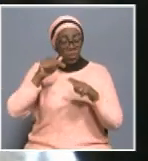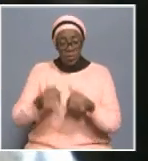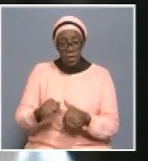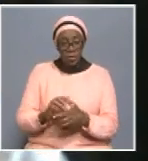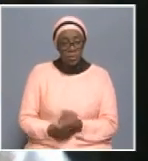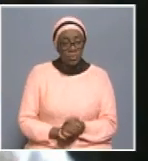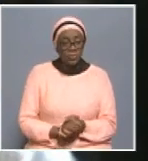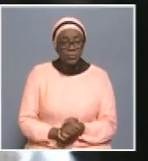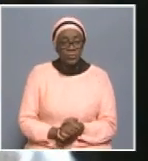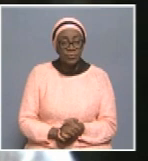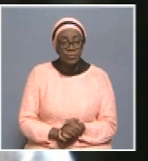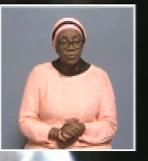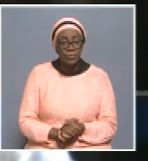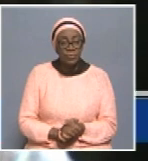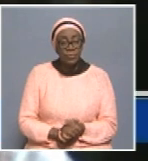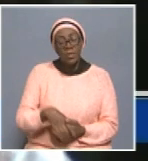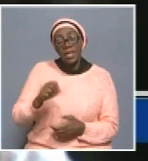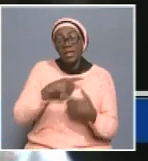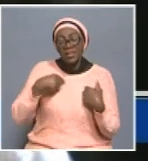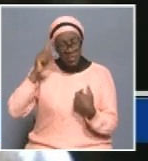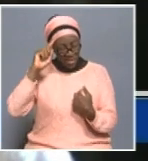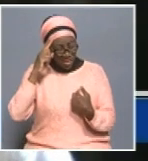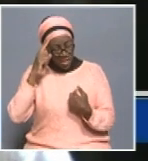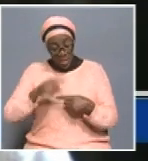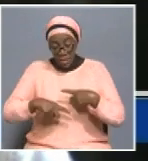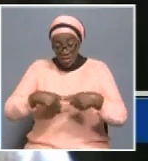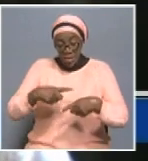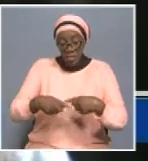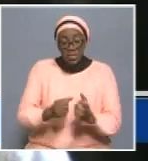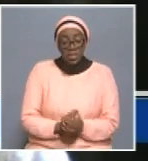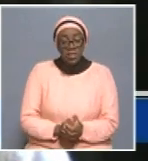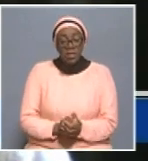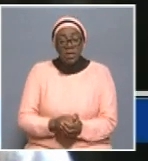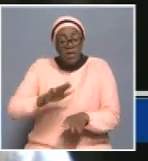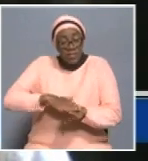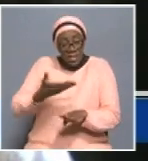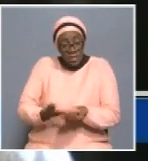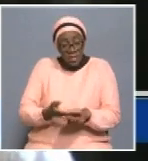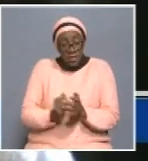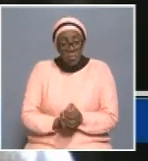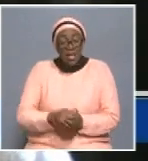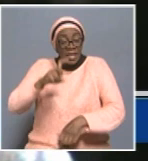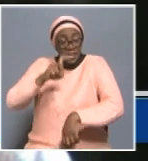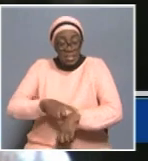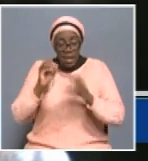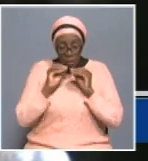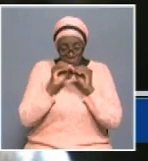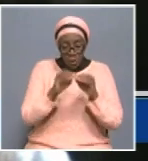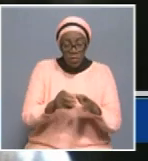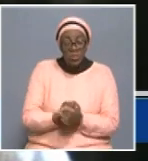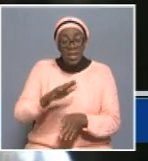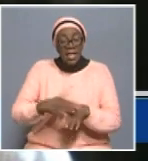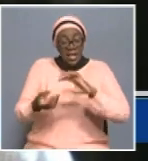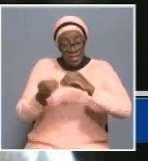Well, if we are to assume that the procedural requirements, such as the notice periods, the quorum as required by Congress, and everybody who should